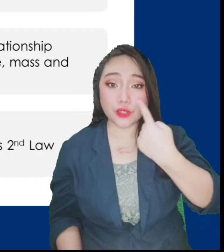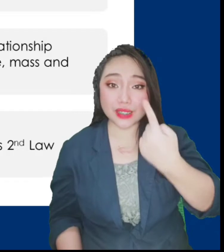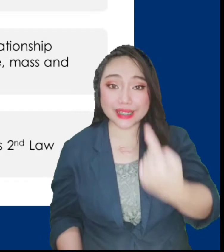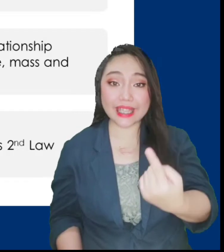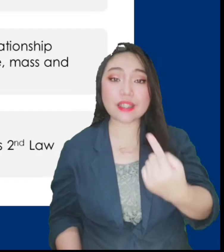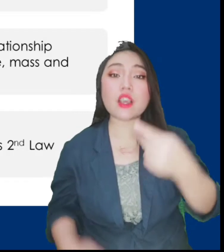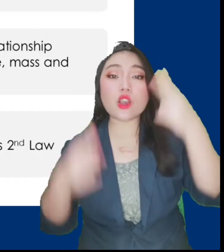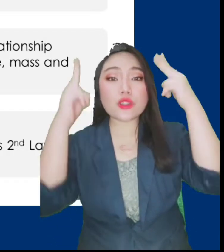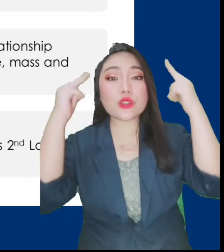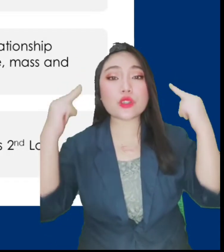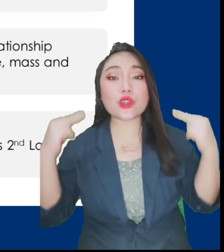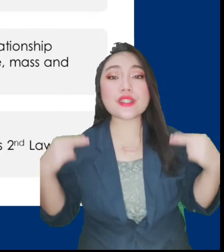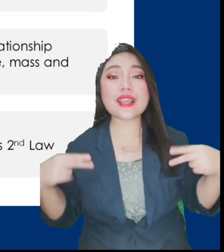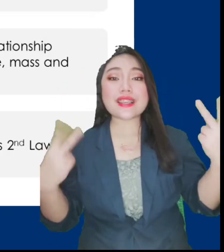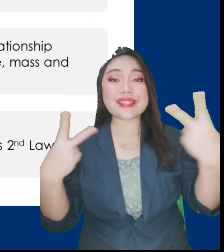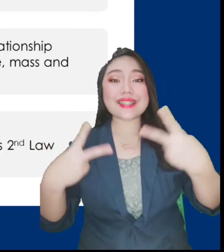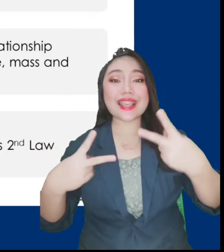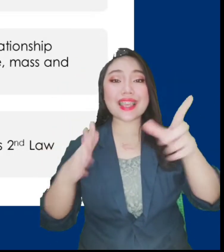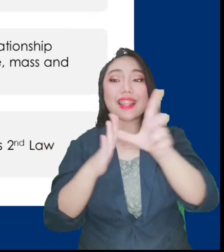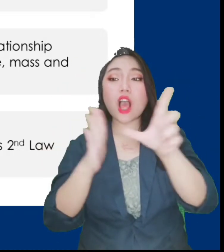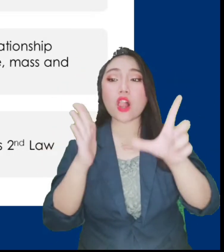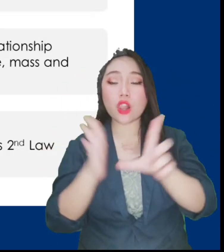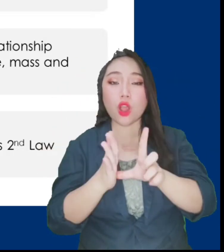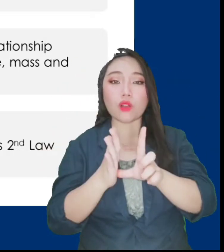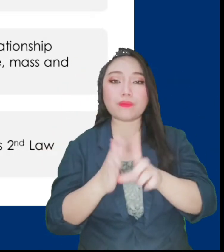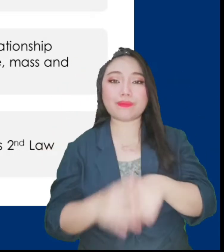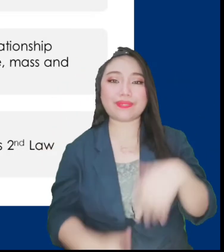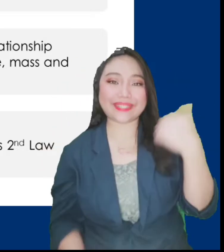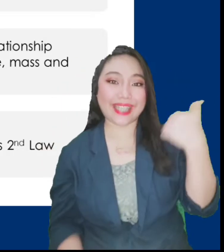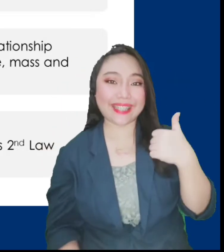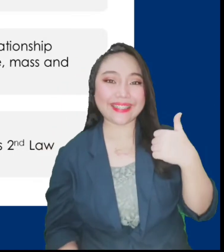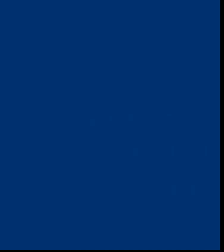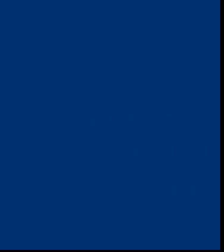Lastly, is for you to state Newton's second law.